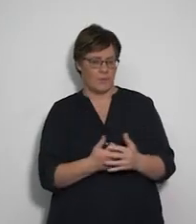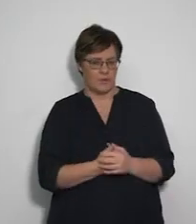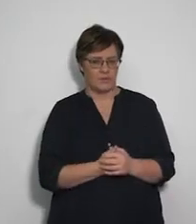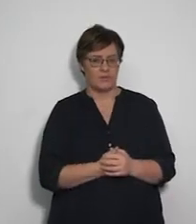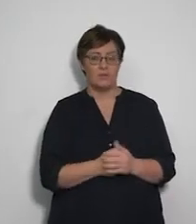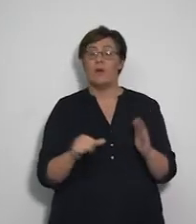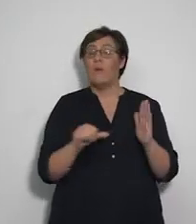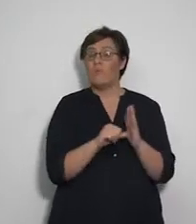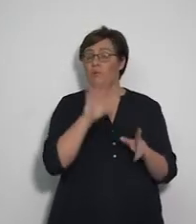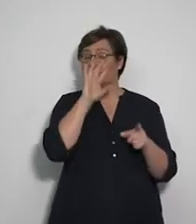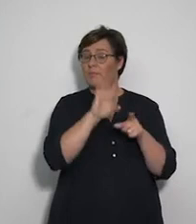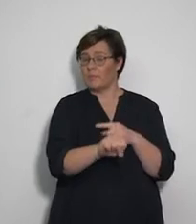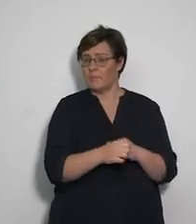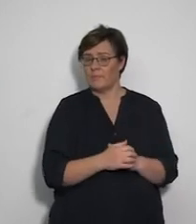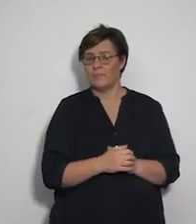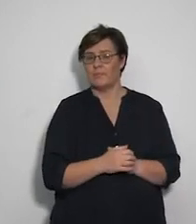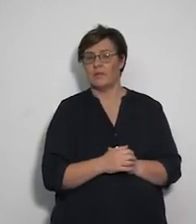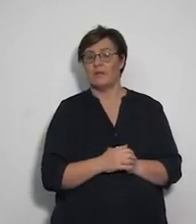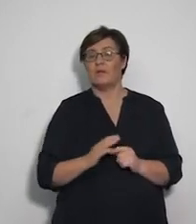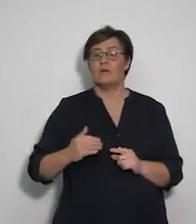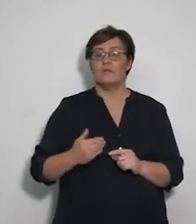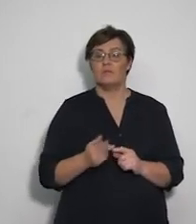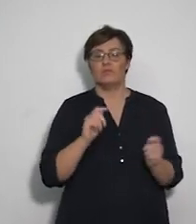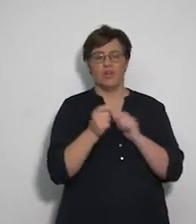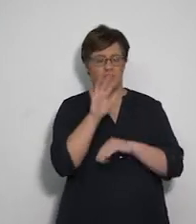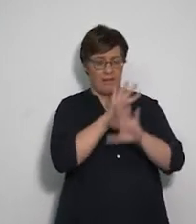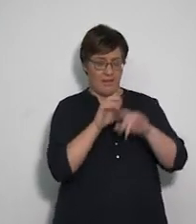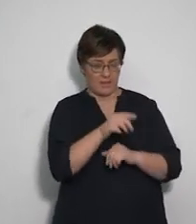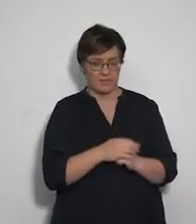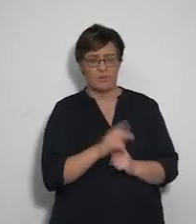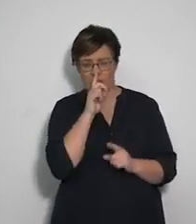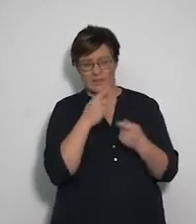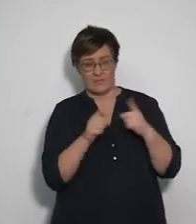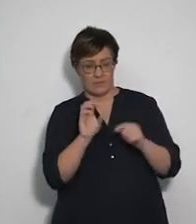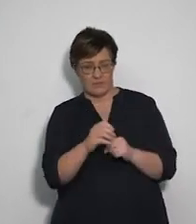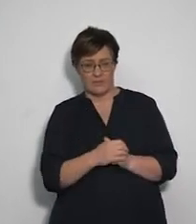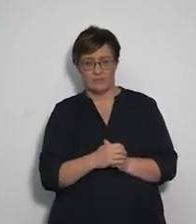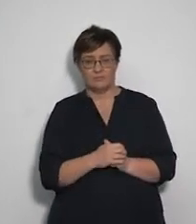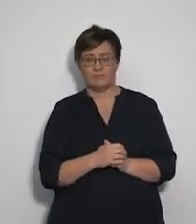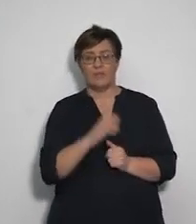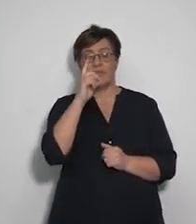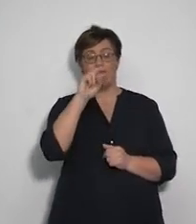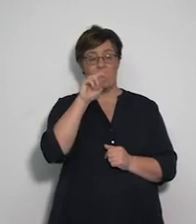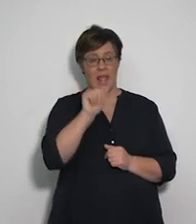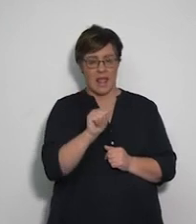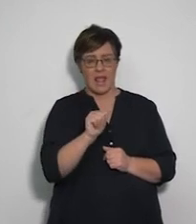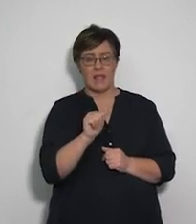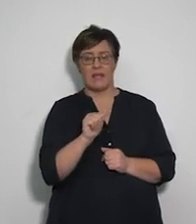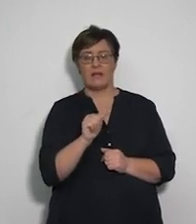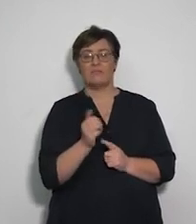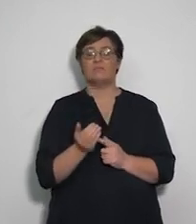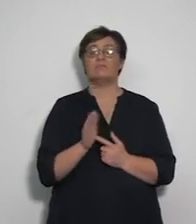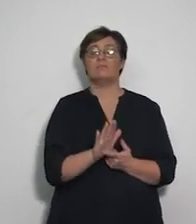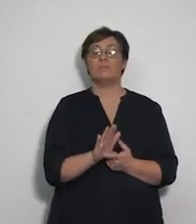this. It's important that we recognize that, I'm going to change my pen so it makes it easier for us to differentiate, that DNA will